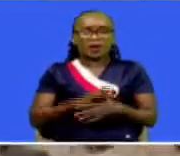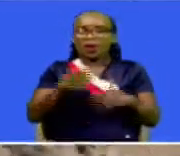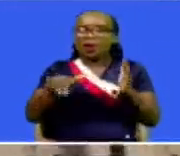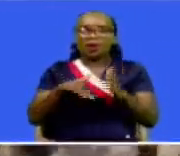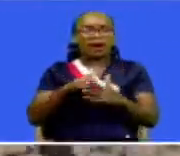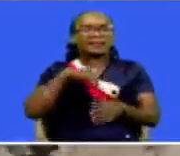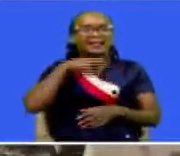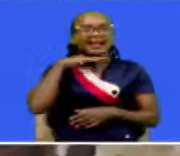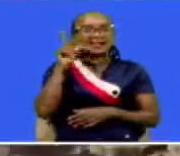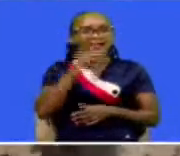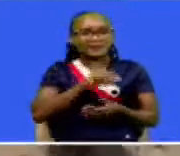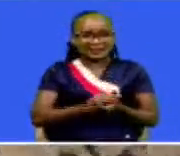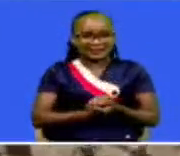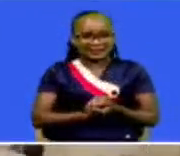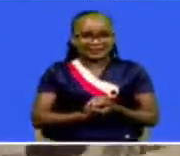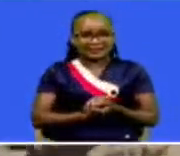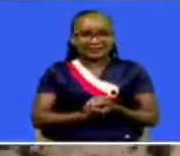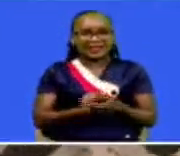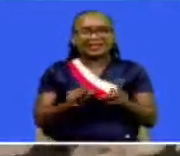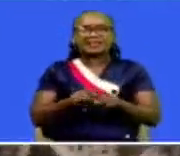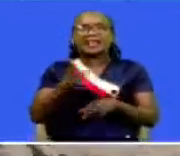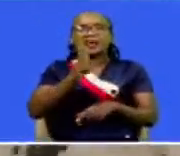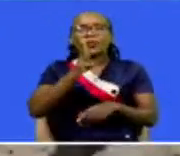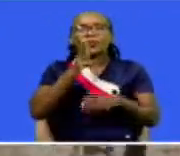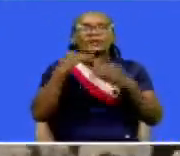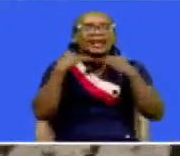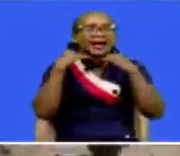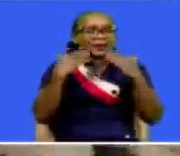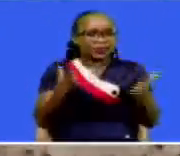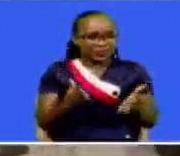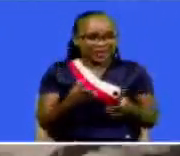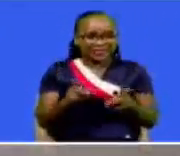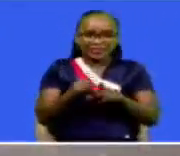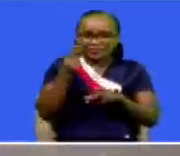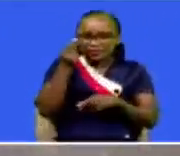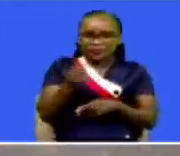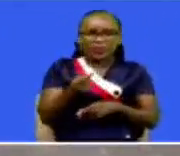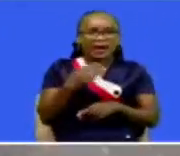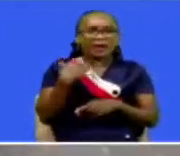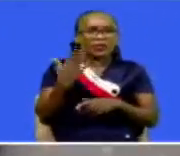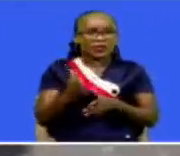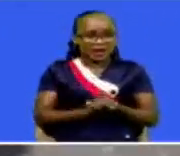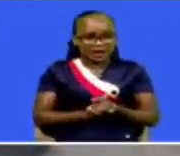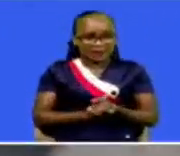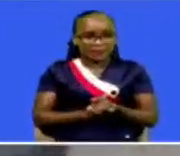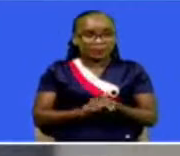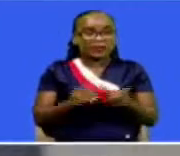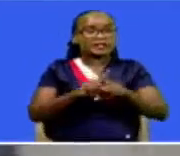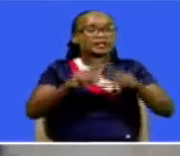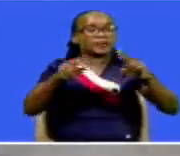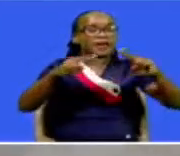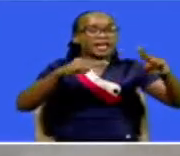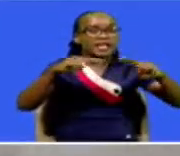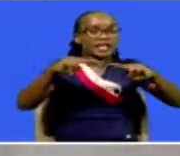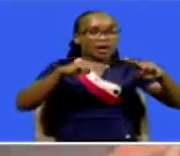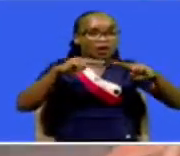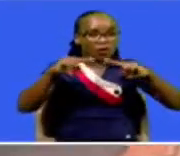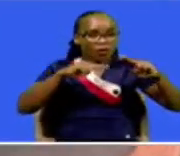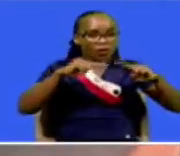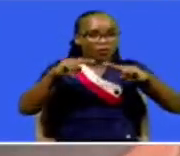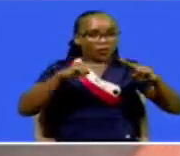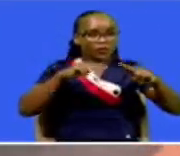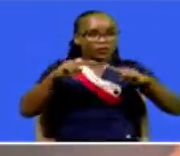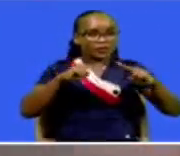mekufa hakuna hii hata maji hakuna maji hata hii kidogo hata wakati unaomba hoteli ya maji